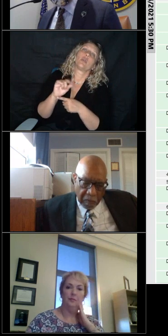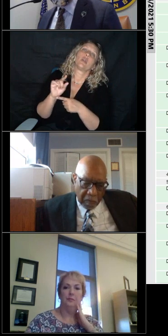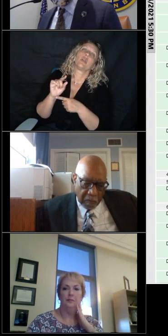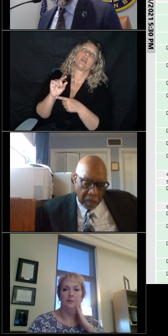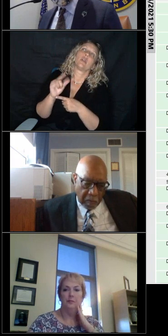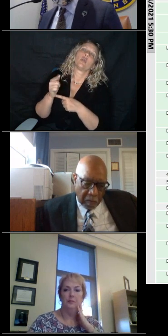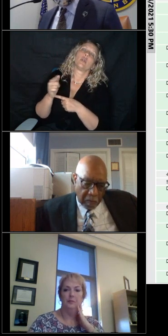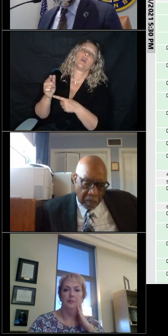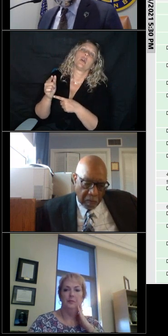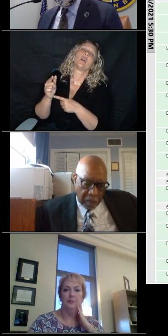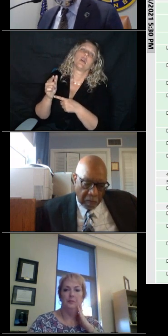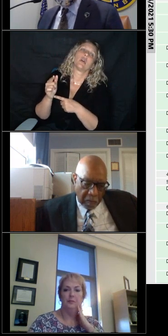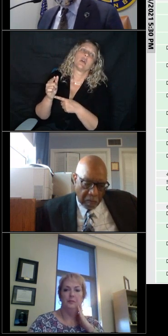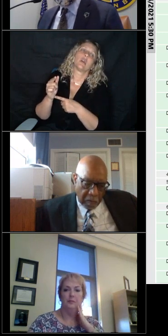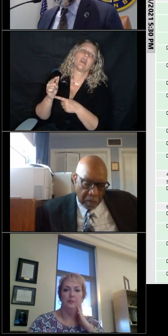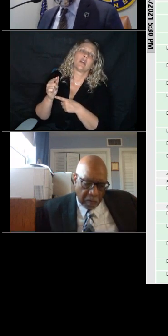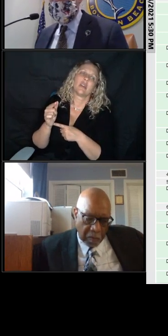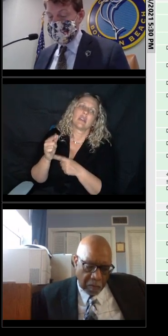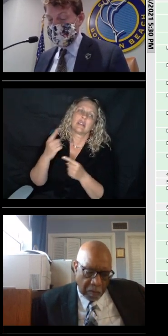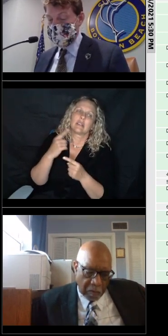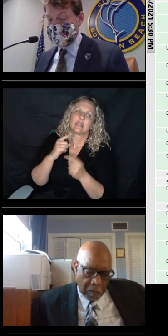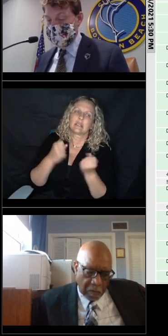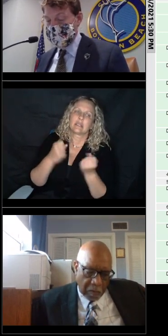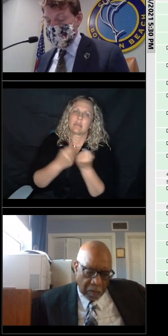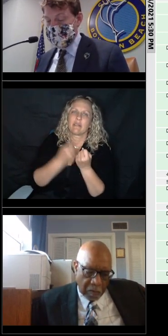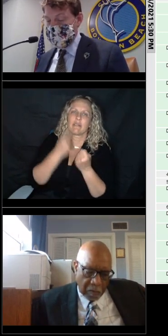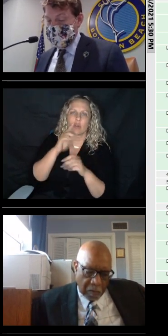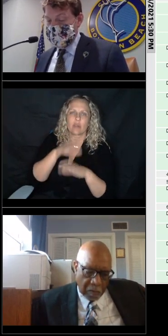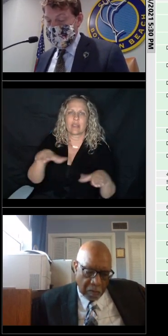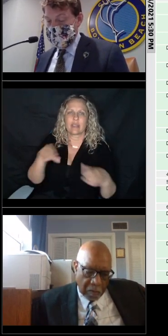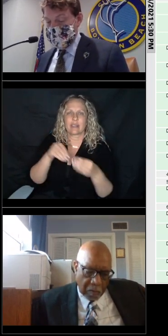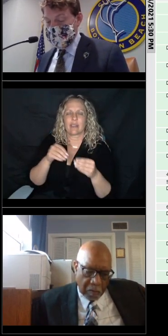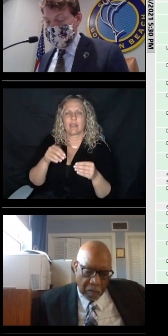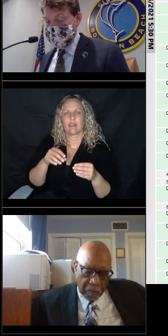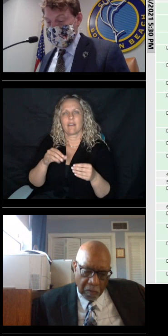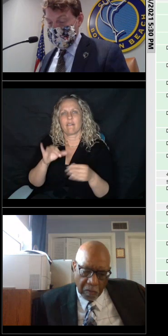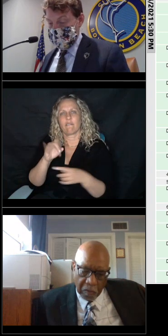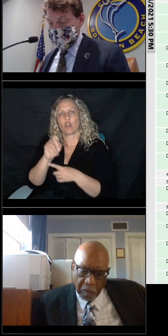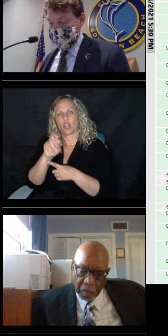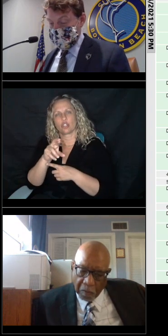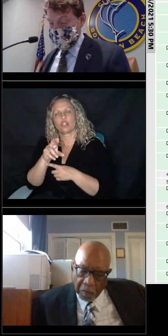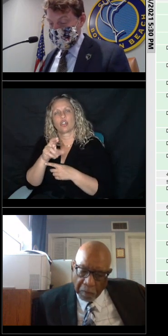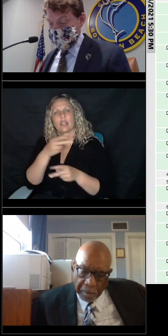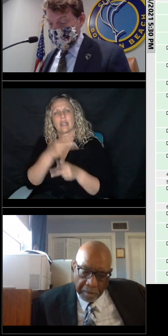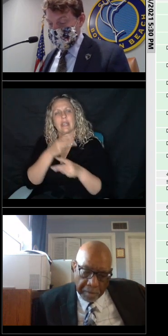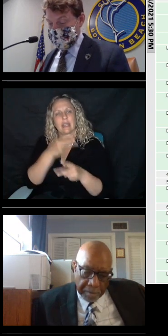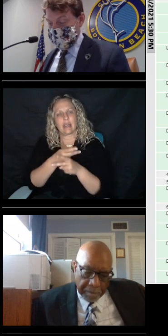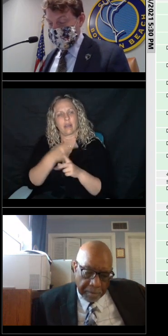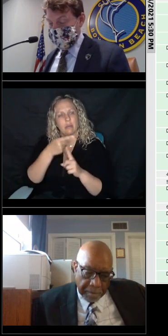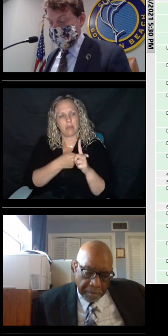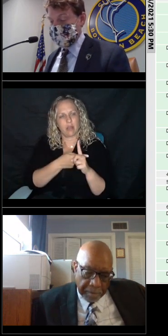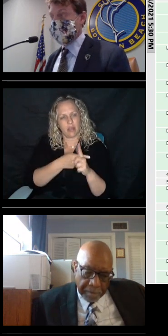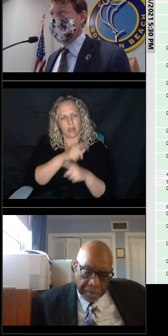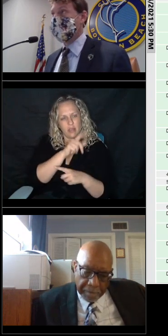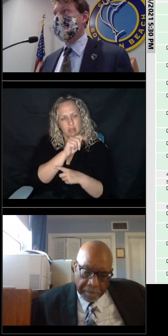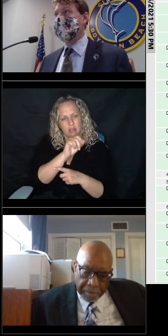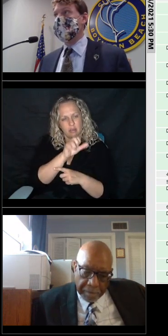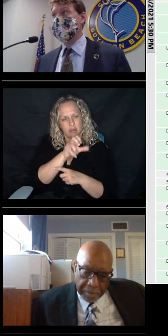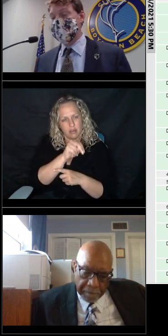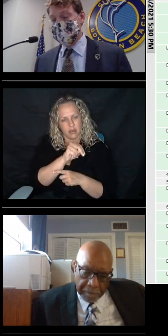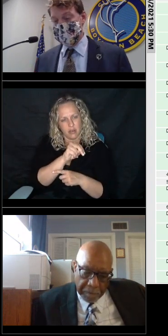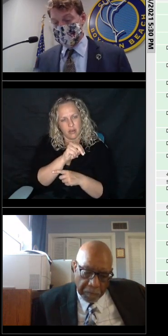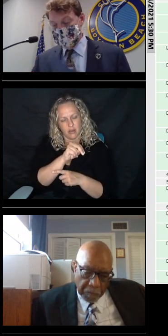as Guardian Ad Litem Speak Up for the Kids in Foster Care Appreciation Month. Tanya Kajust of Speak Up for Kids will